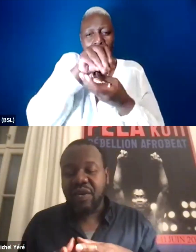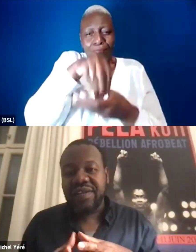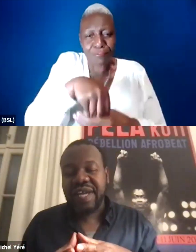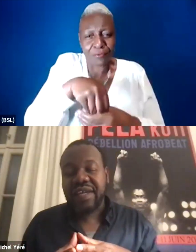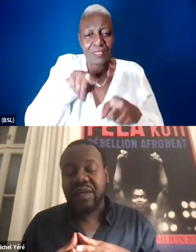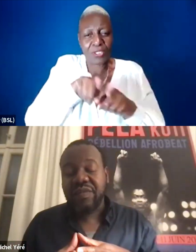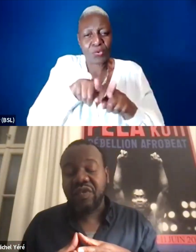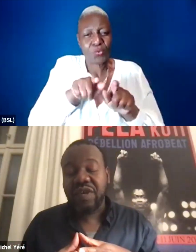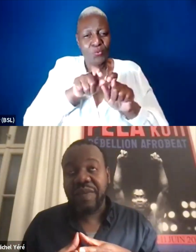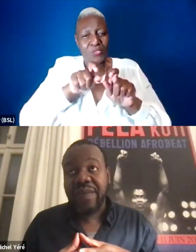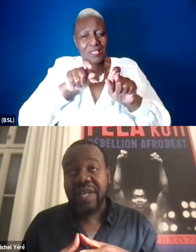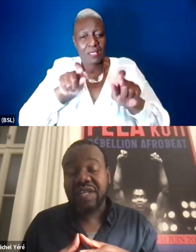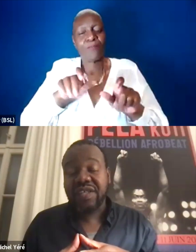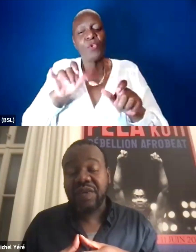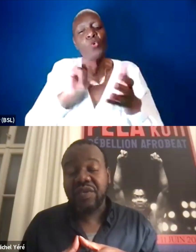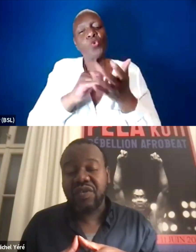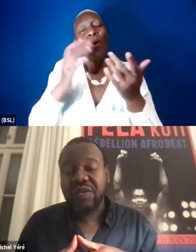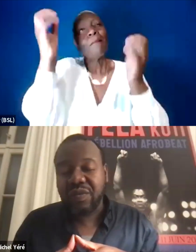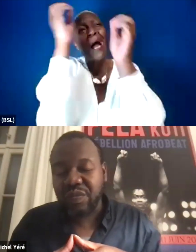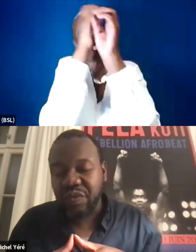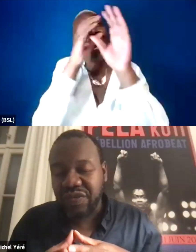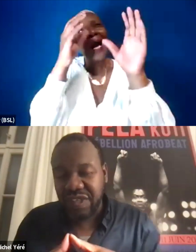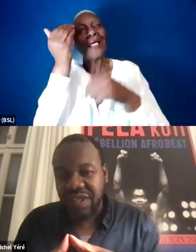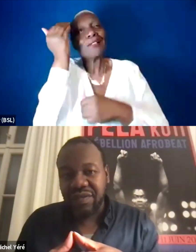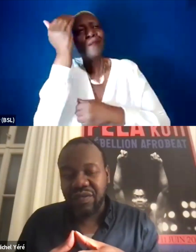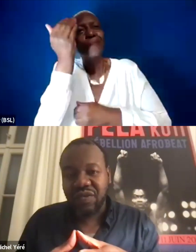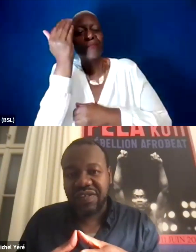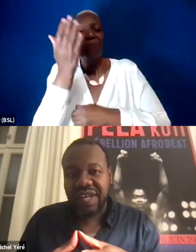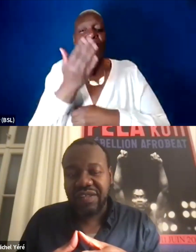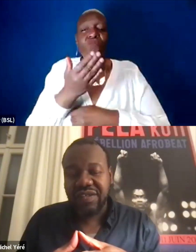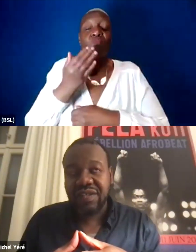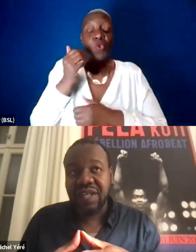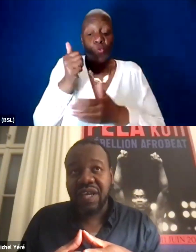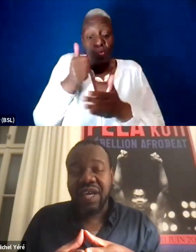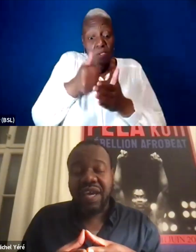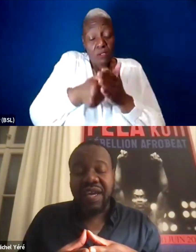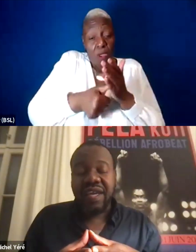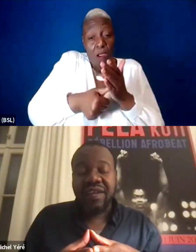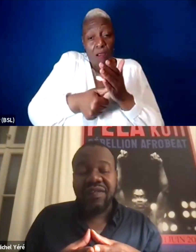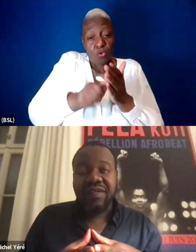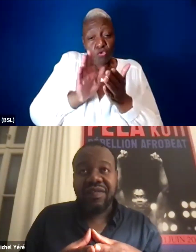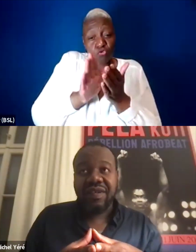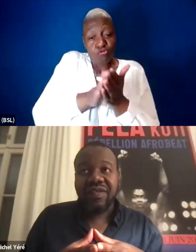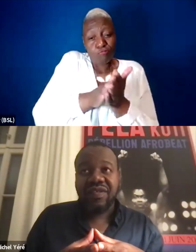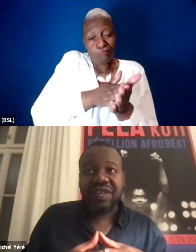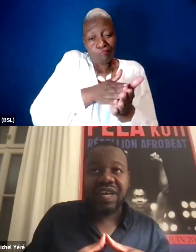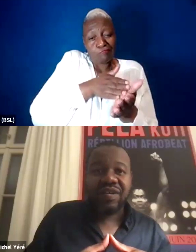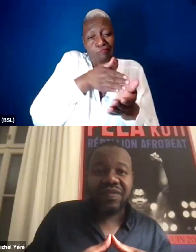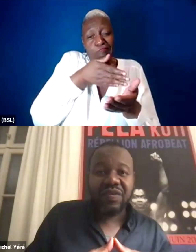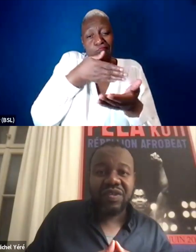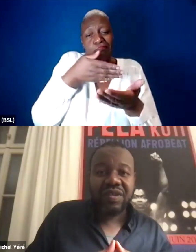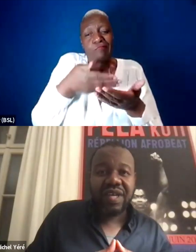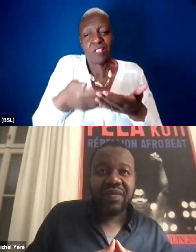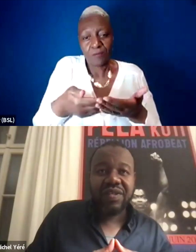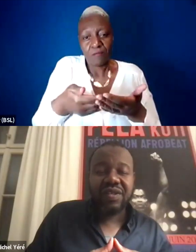And you know, it's like, so in my imagination, when you proceed to translate, it is starting out